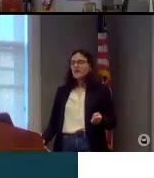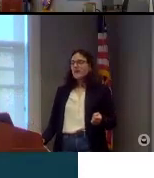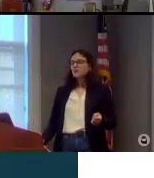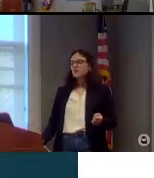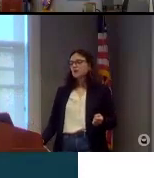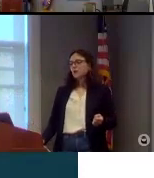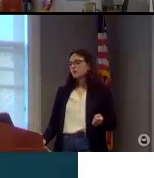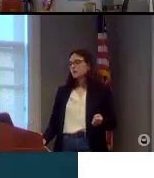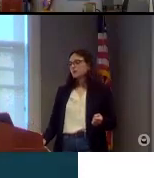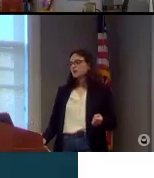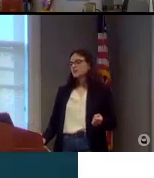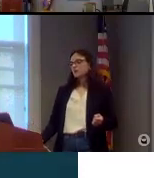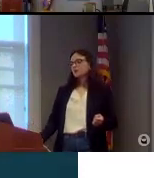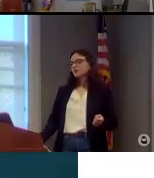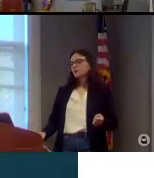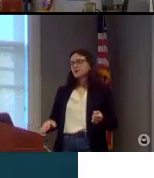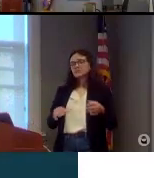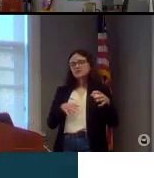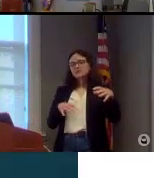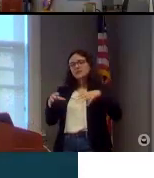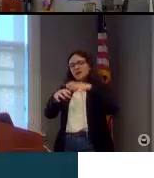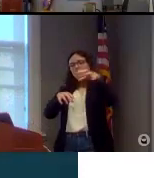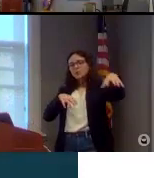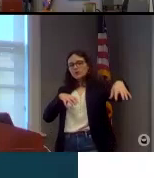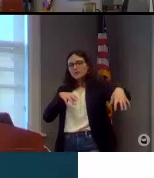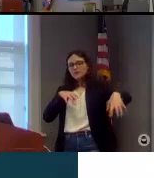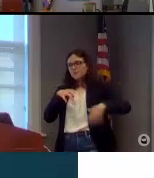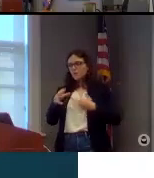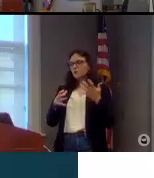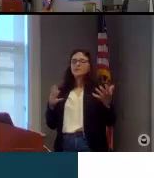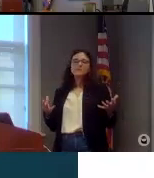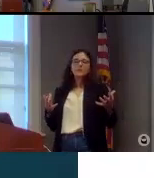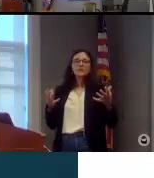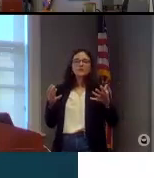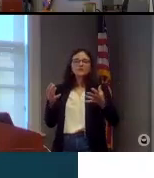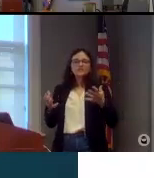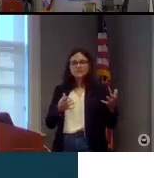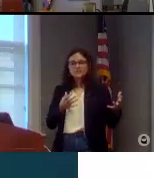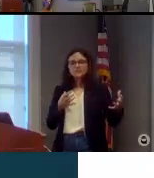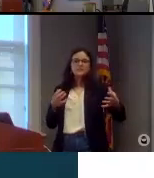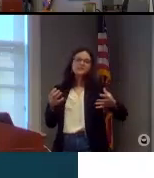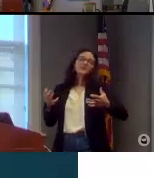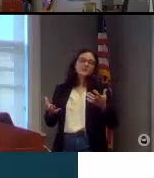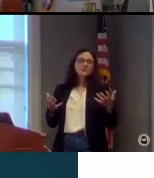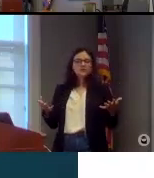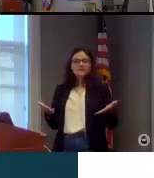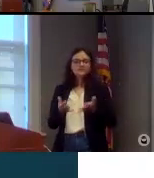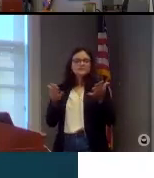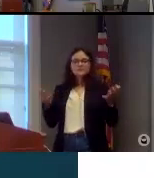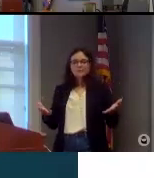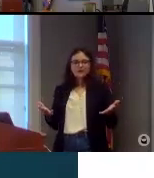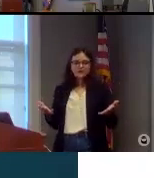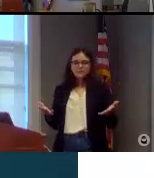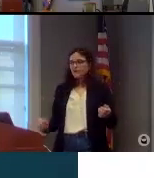conflicts, and we know that location characteristics will inform or influence a strategic decision